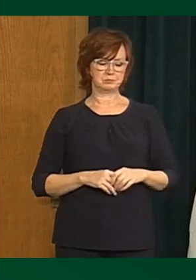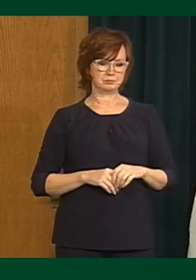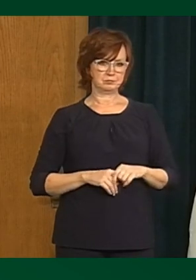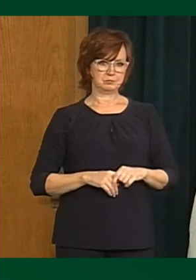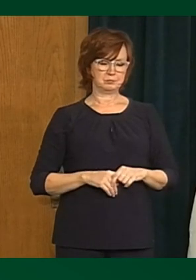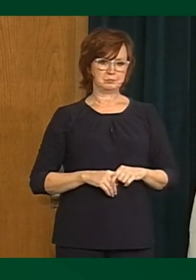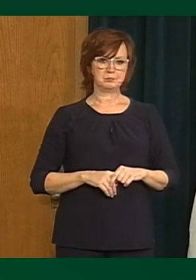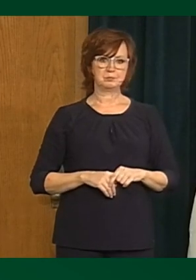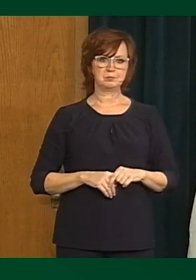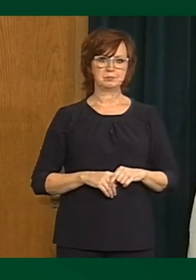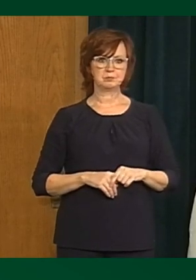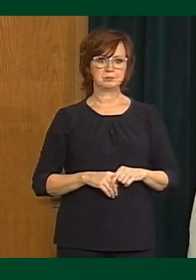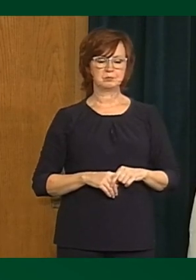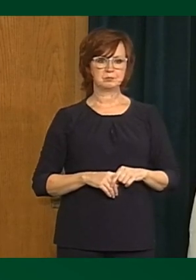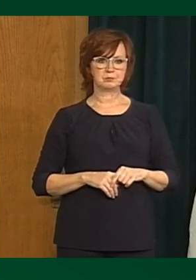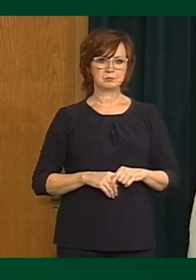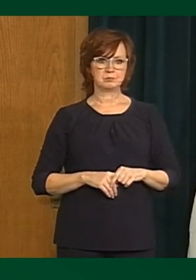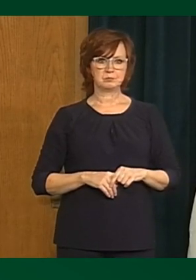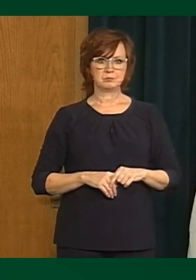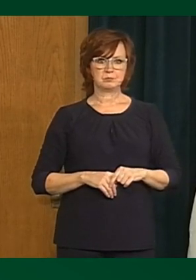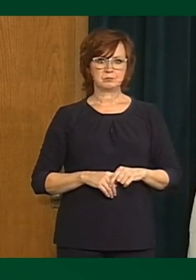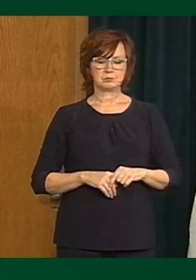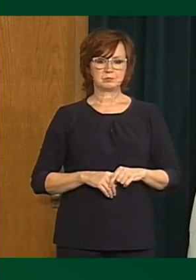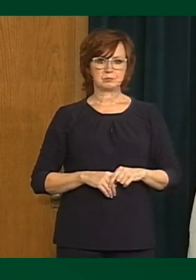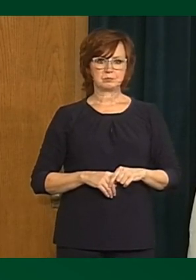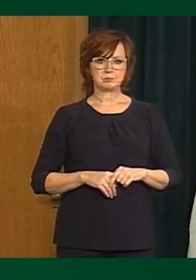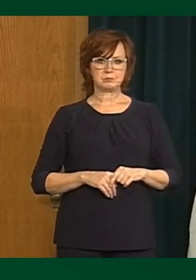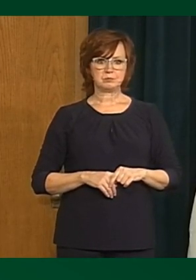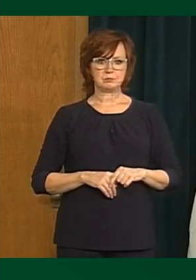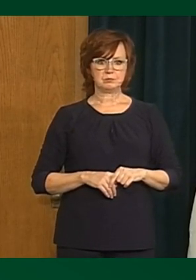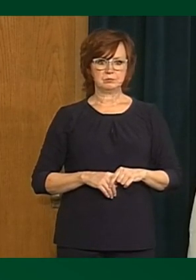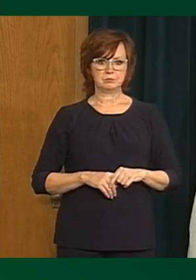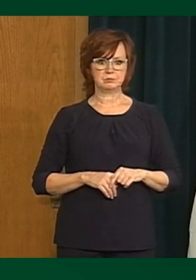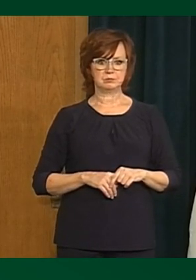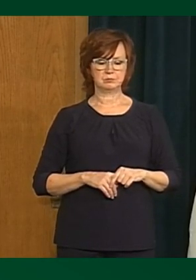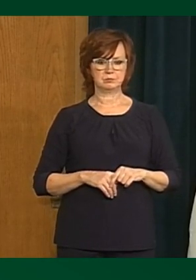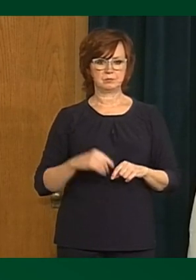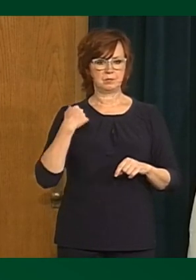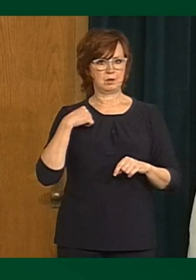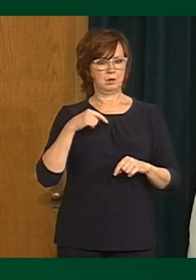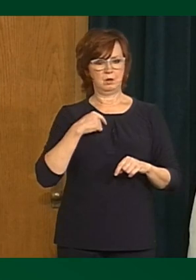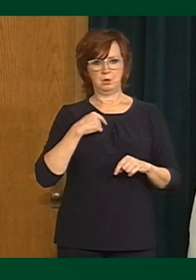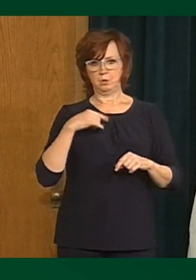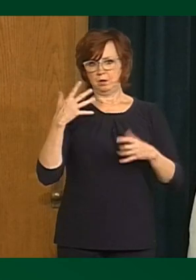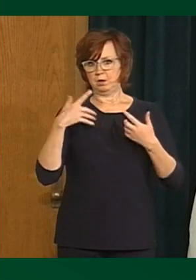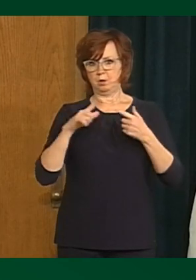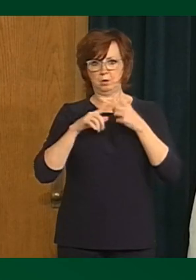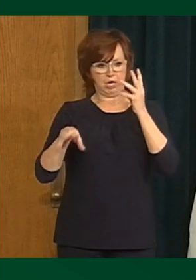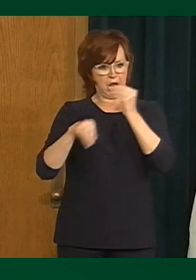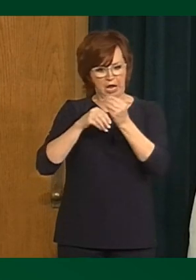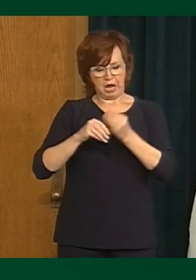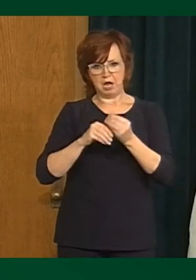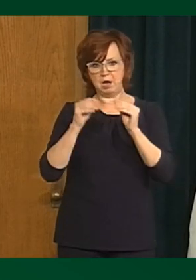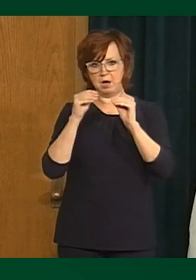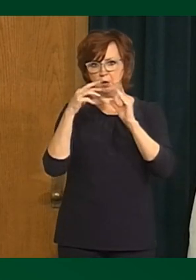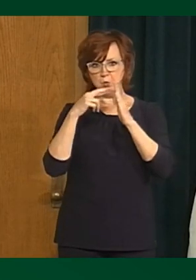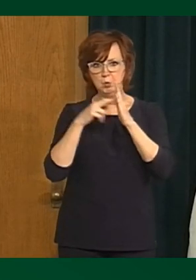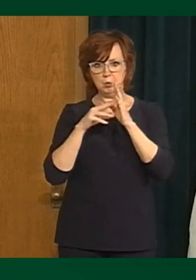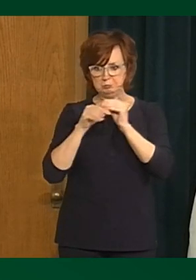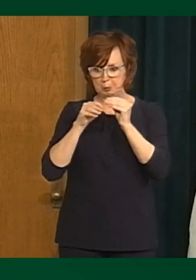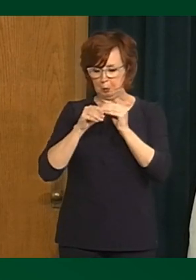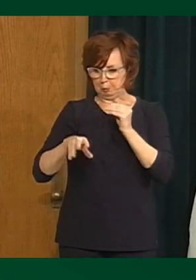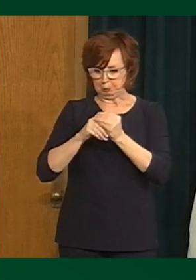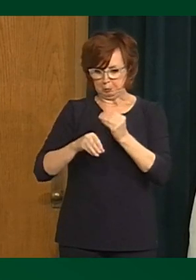that Northwest. It's always our goal to remove restrictions, not add them. We will add them when necessary, but it is our goal to